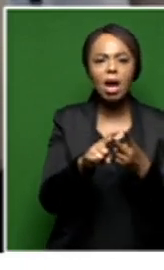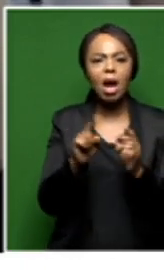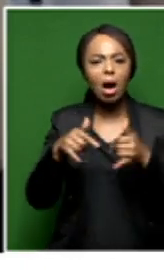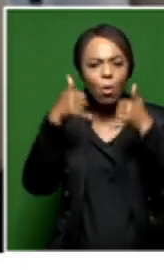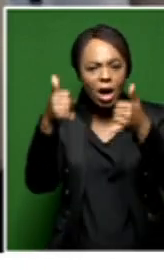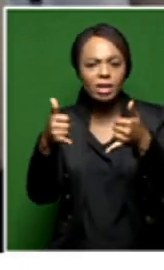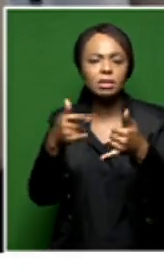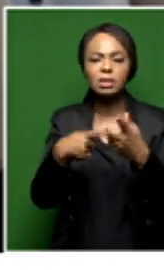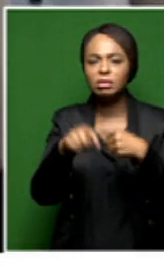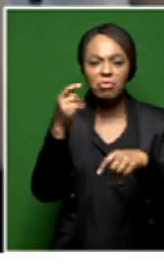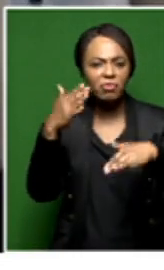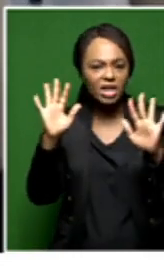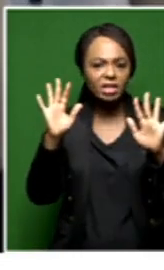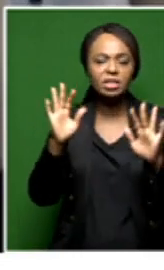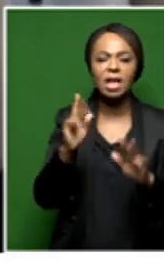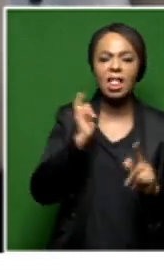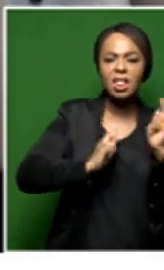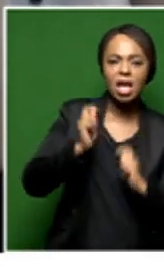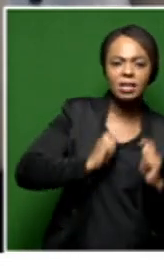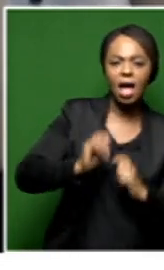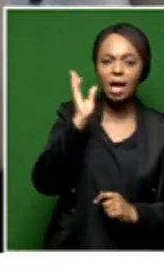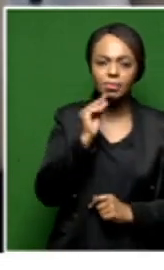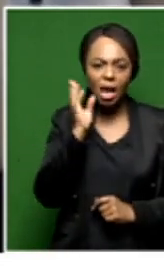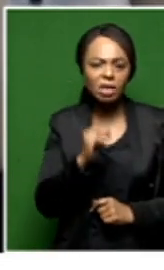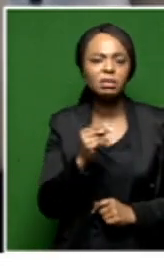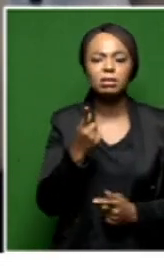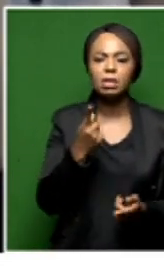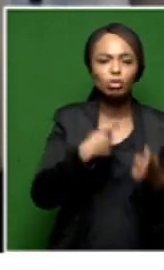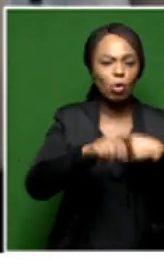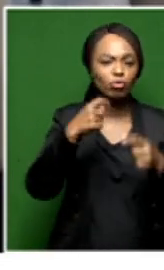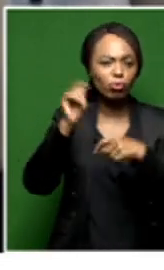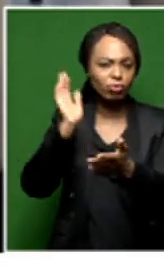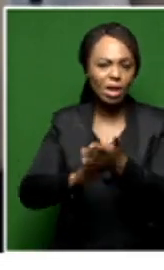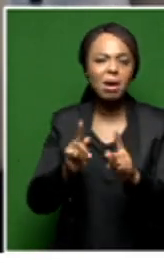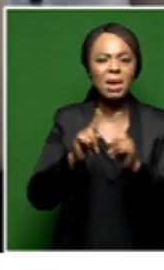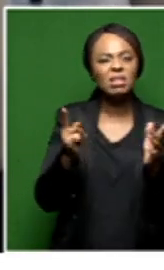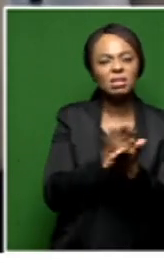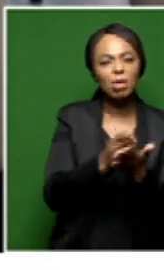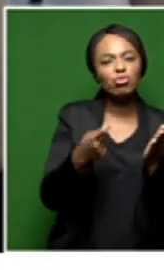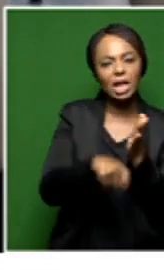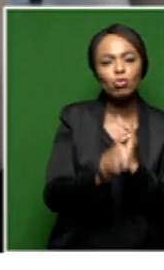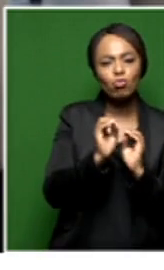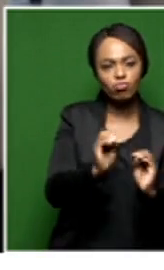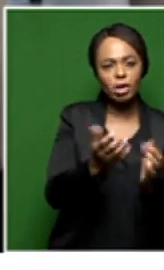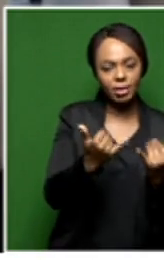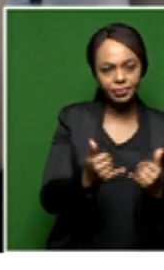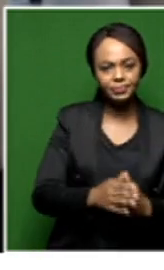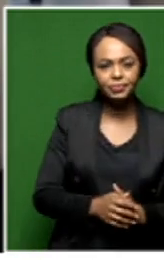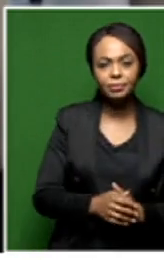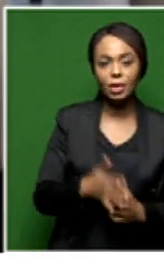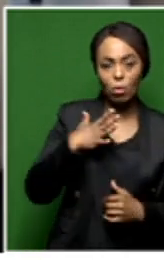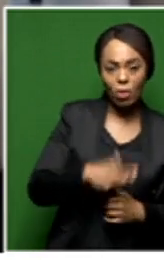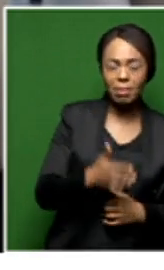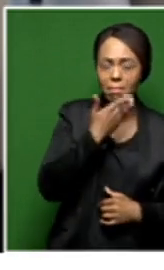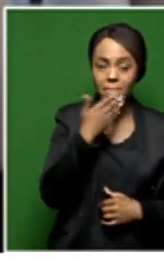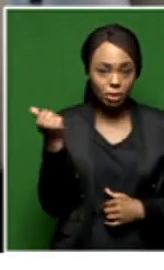is sold out. Most of the theatre experience in Cavendish is sold out. But there's still a few tickets available. So as a general public, if you want to see the